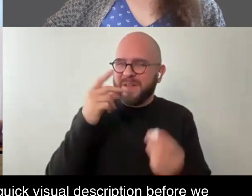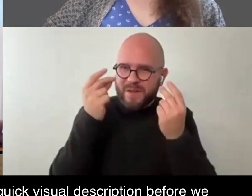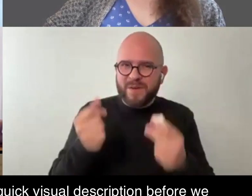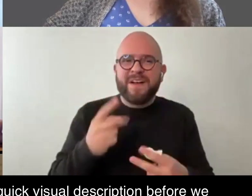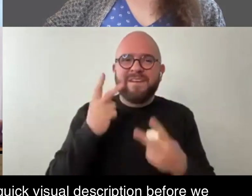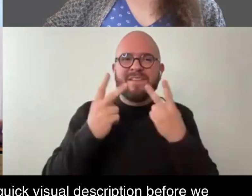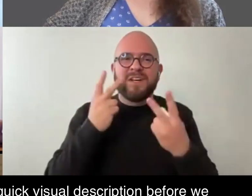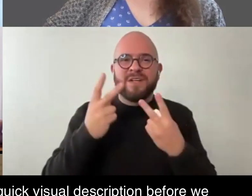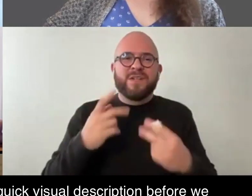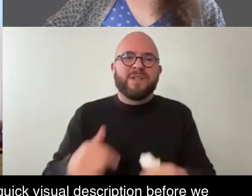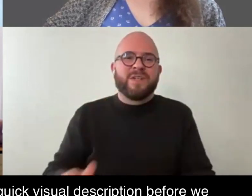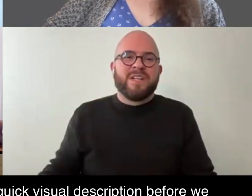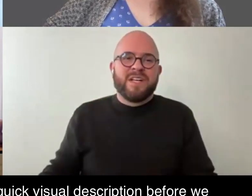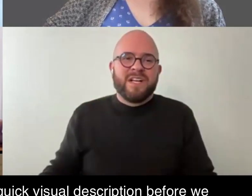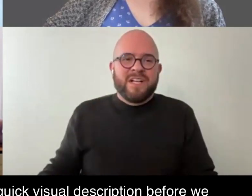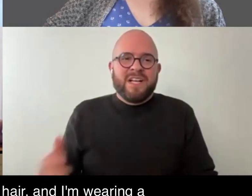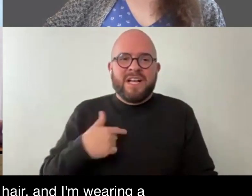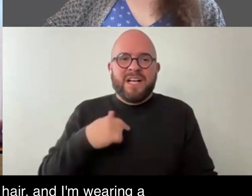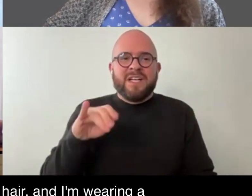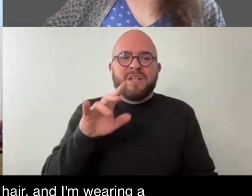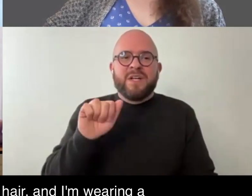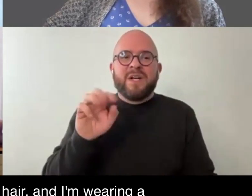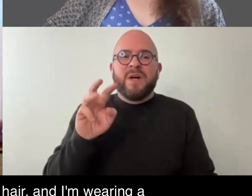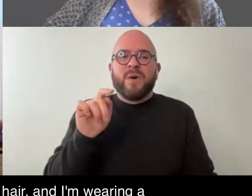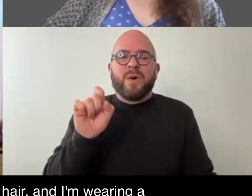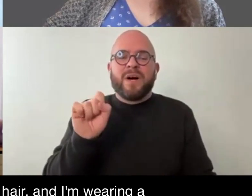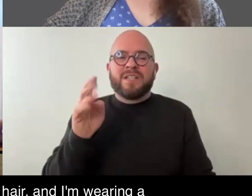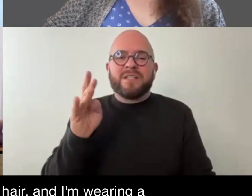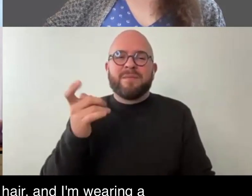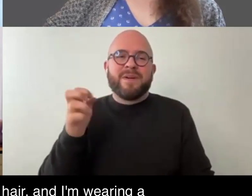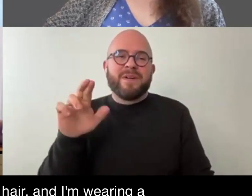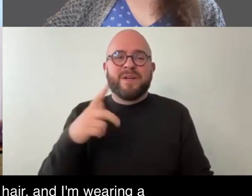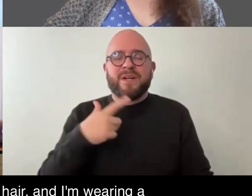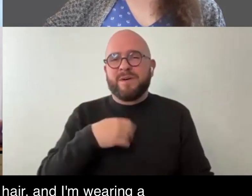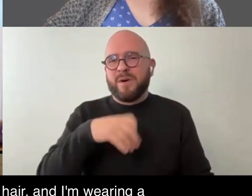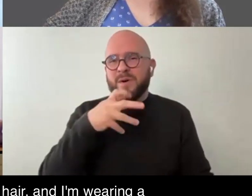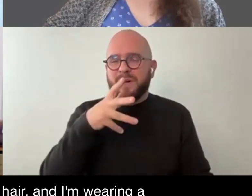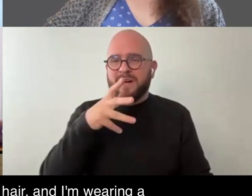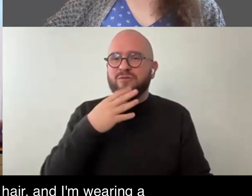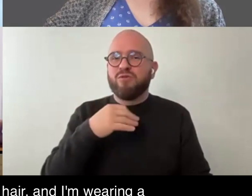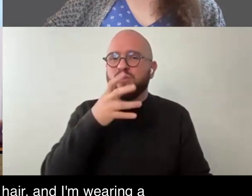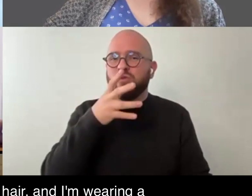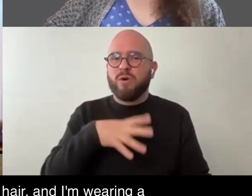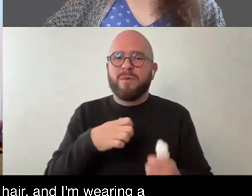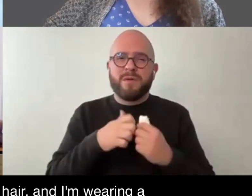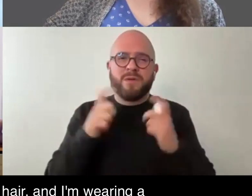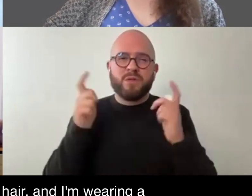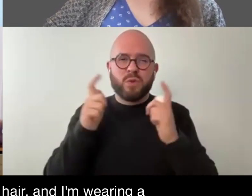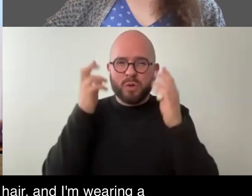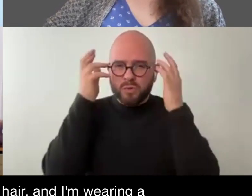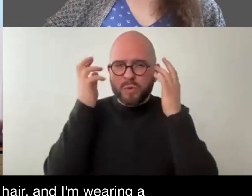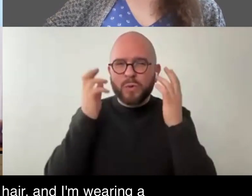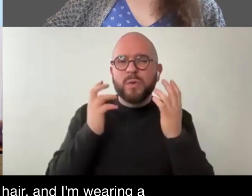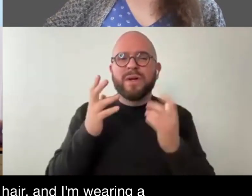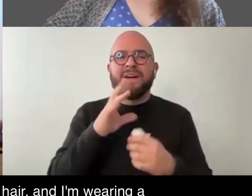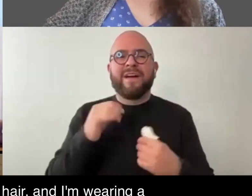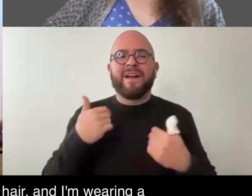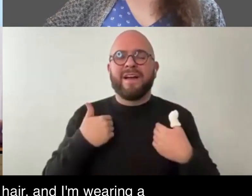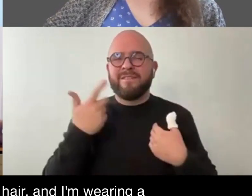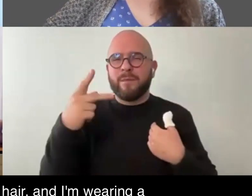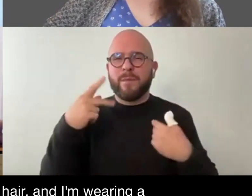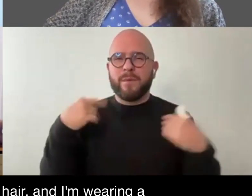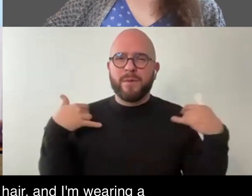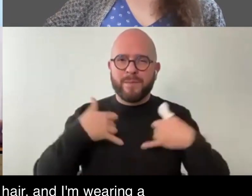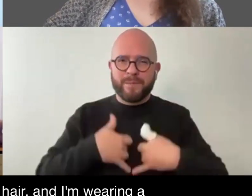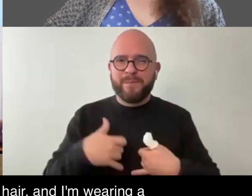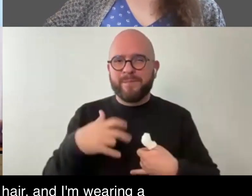Julia Watts Belser. I'm a white Jewish woman with short, curly brown hair, and I'm wearing a purple blazer and